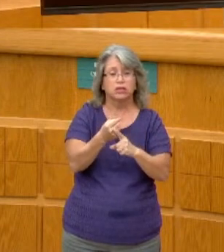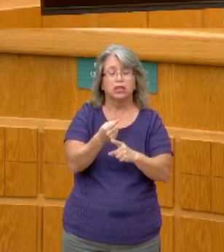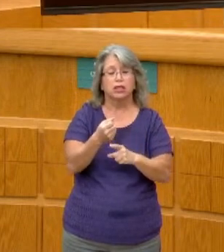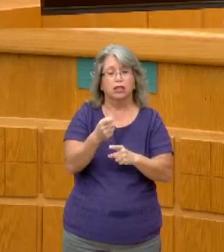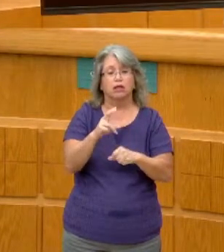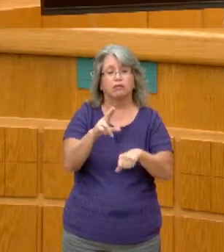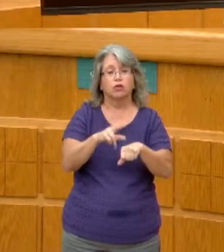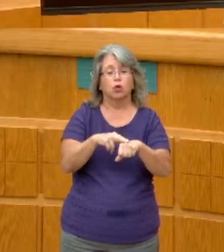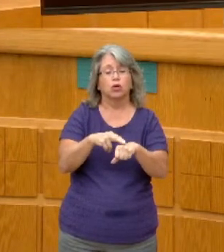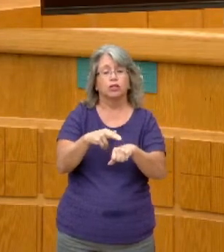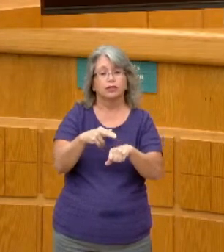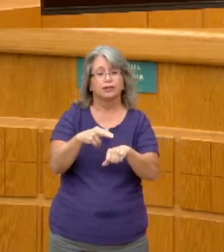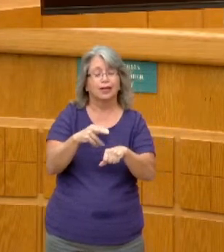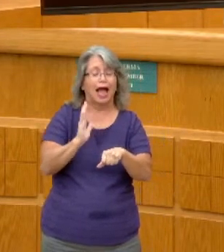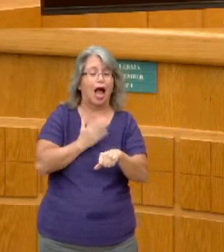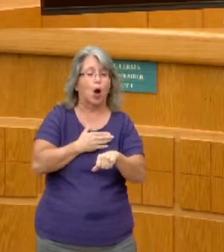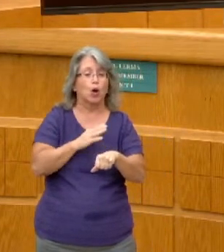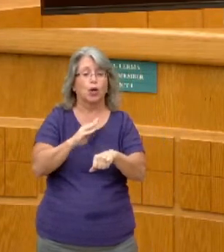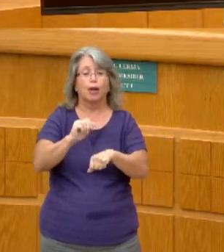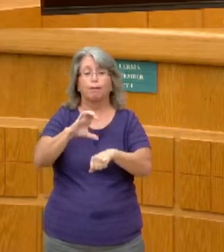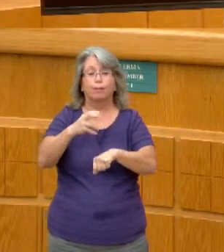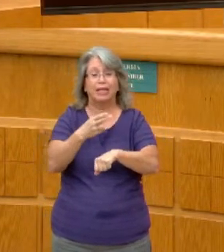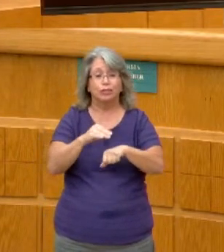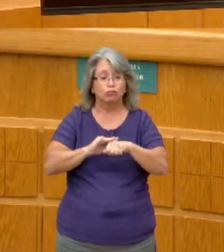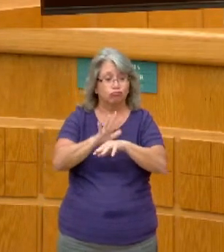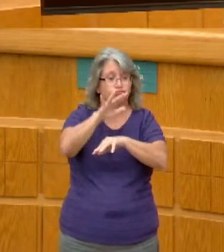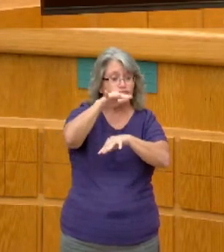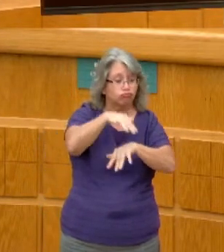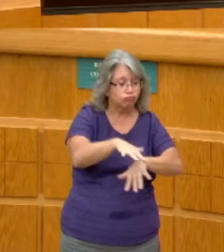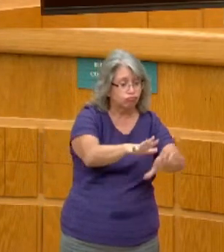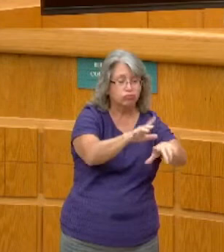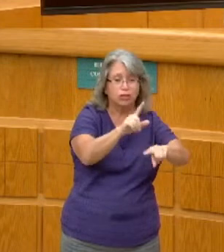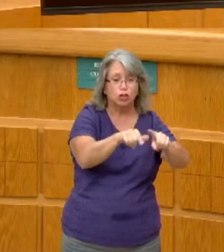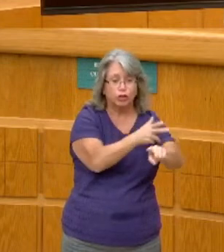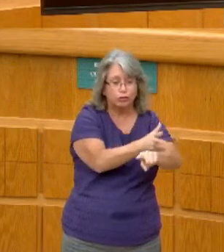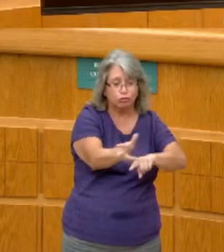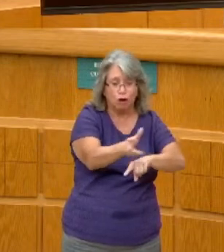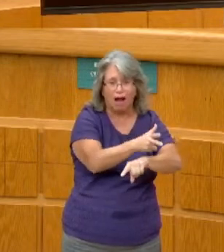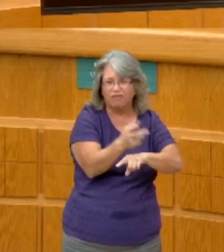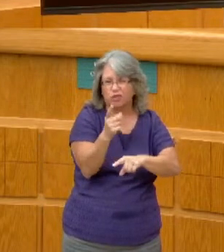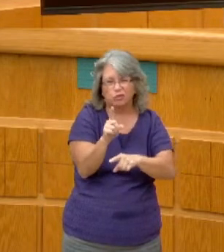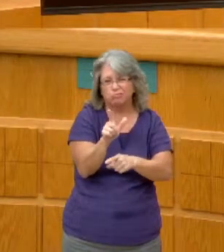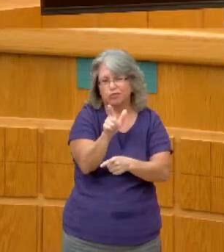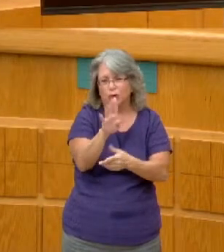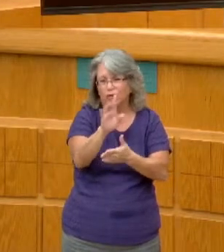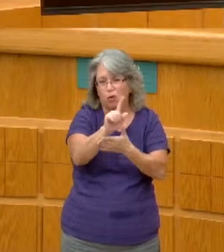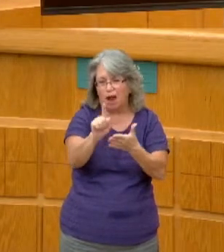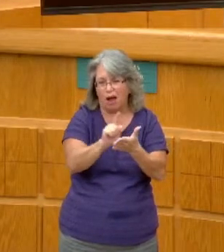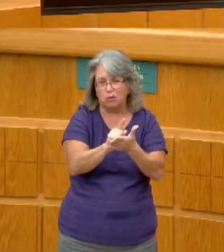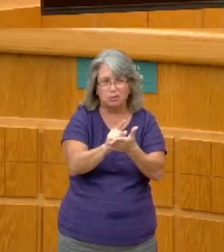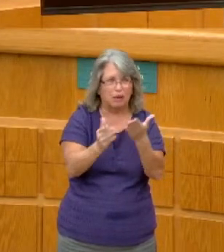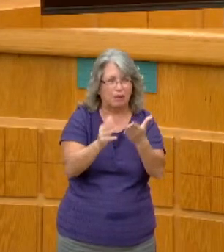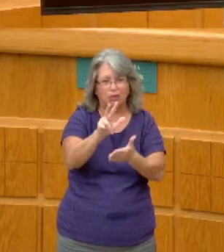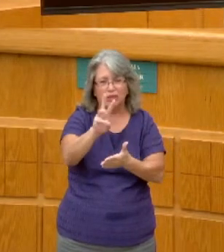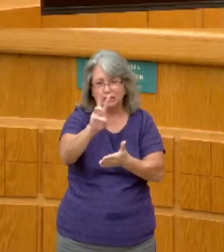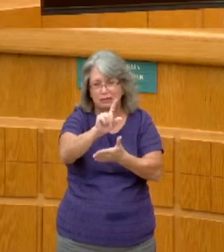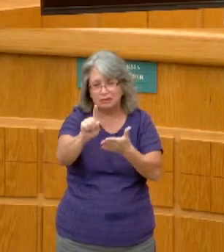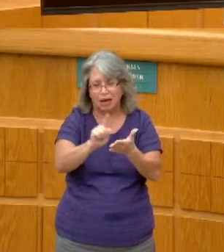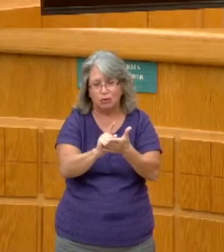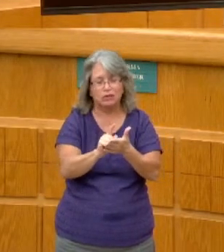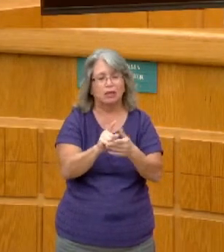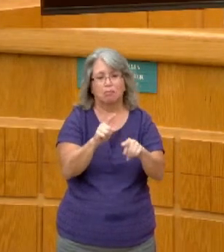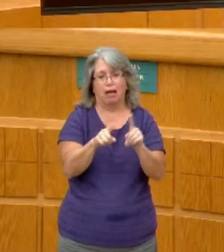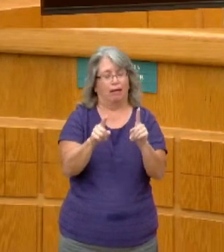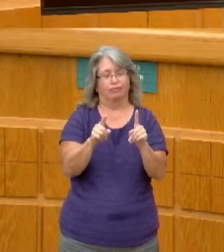that attacked our beaches that made it impassable for 24 hours to 36 hours, we were very,